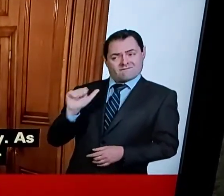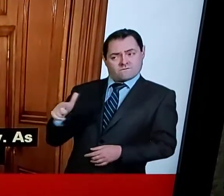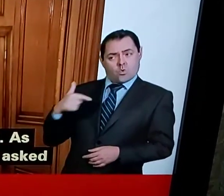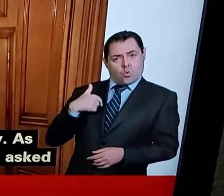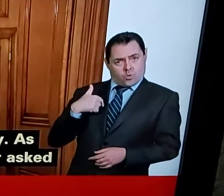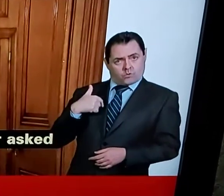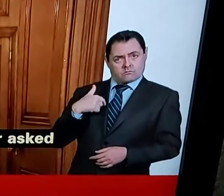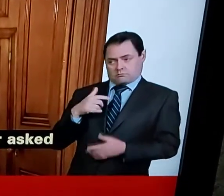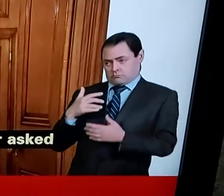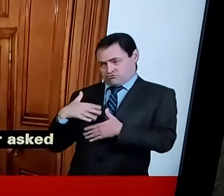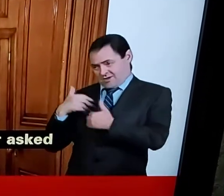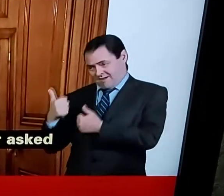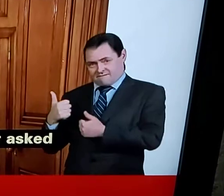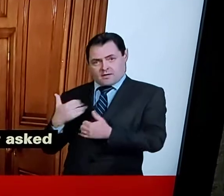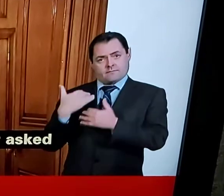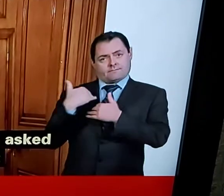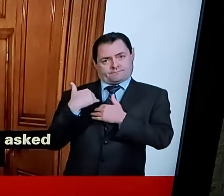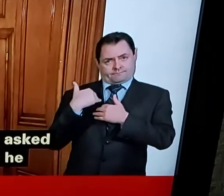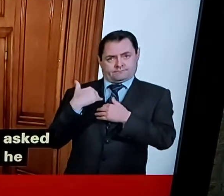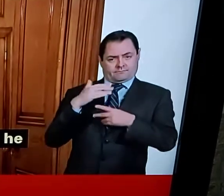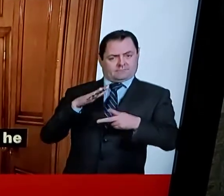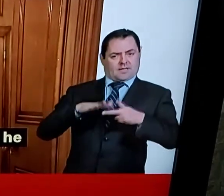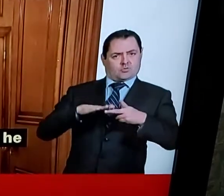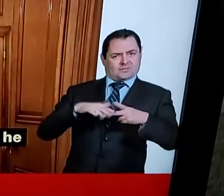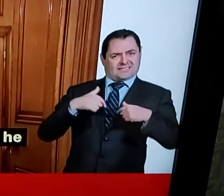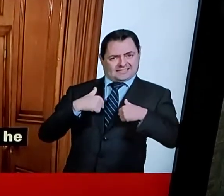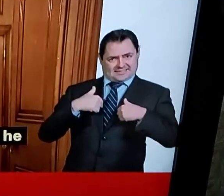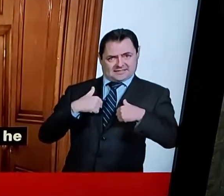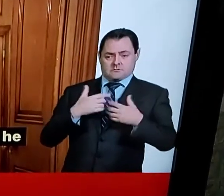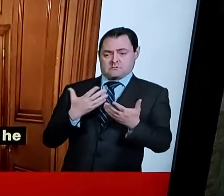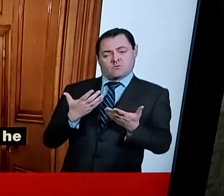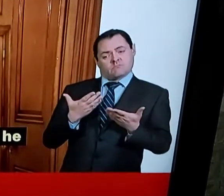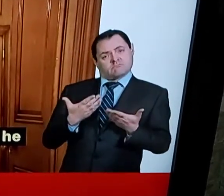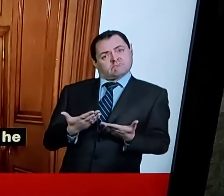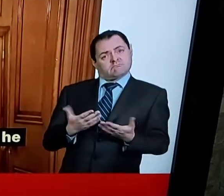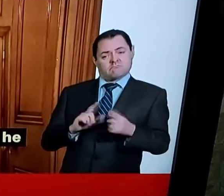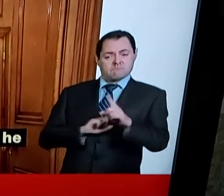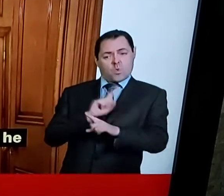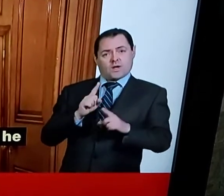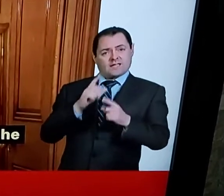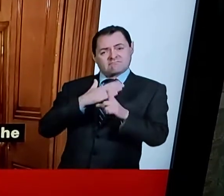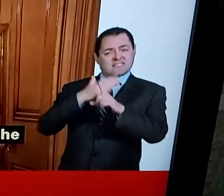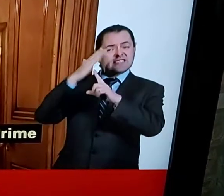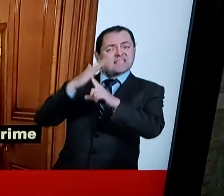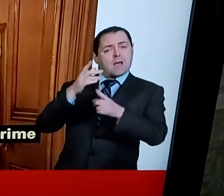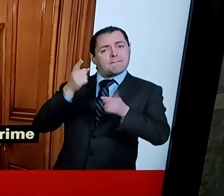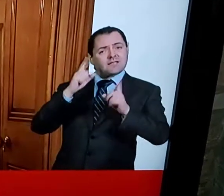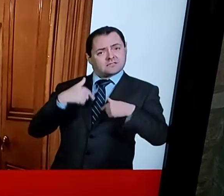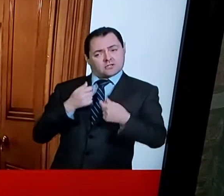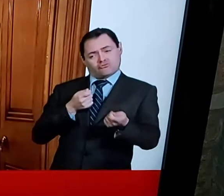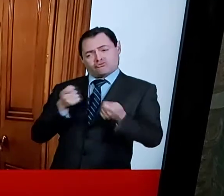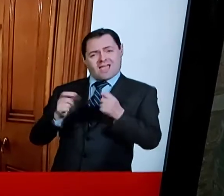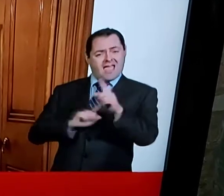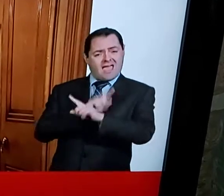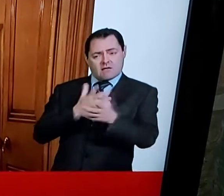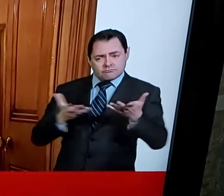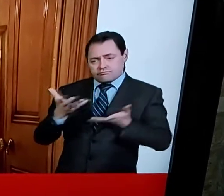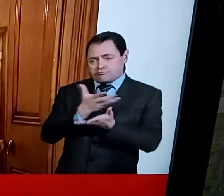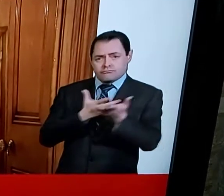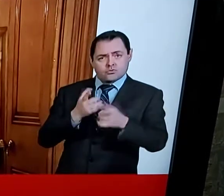and in line with the Prime Minister's instructions, this morning I chaired the meeting of senior ministers tackling coronavirus, and this afternoon I